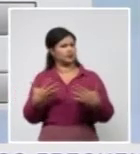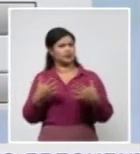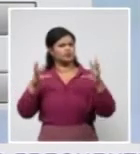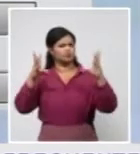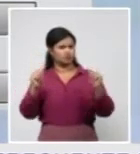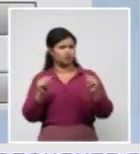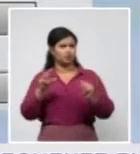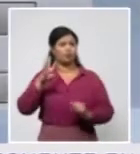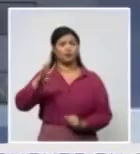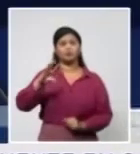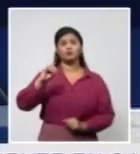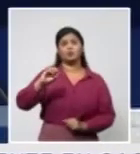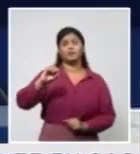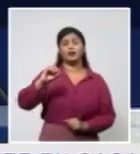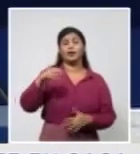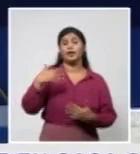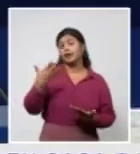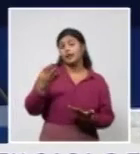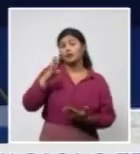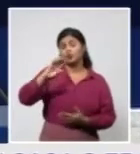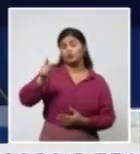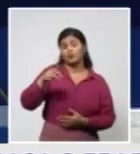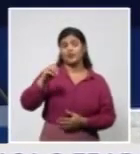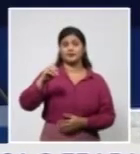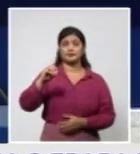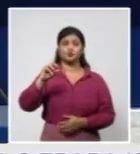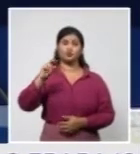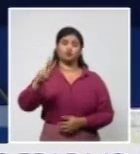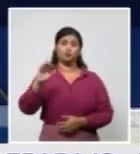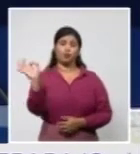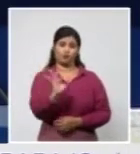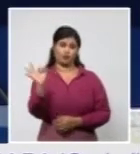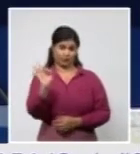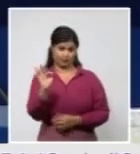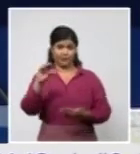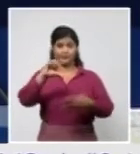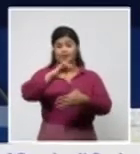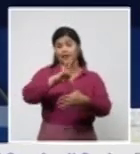brings total COVID-19 fatalities to